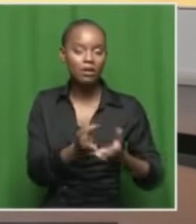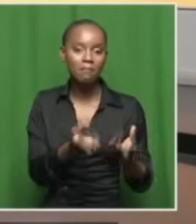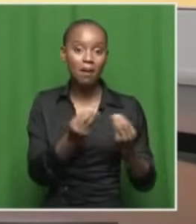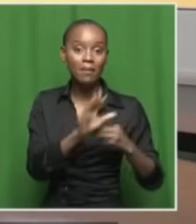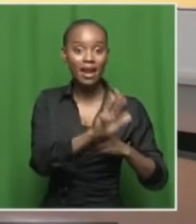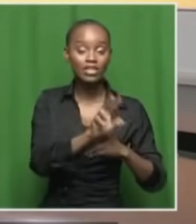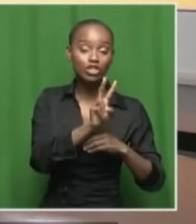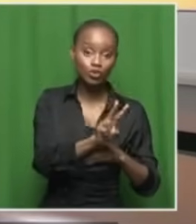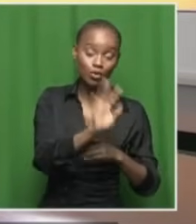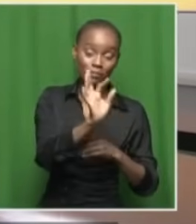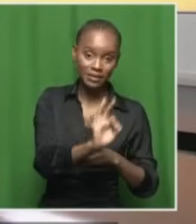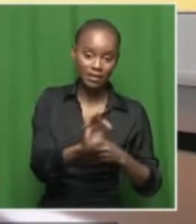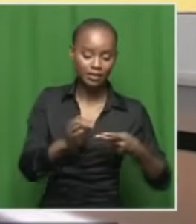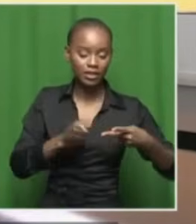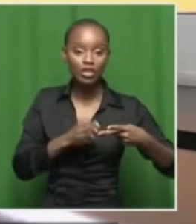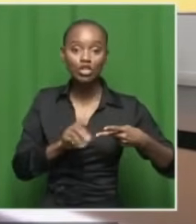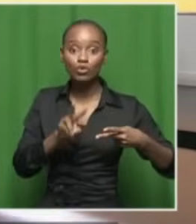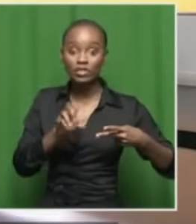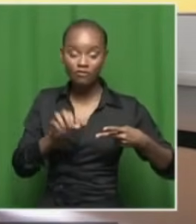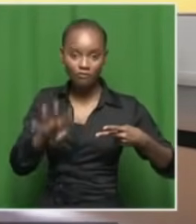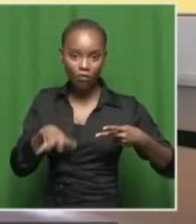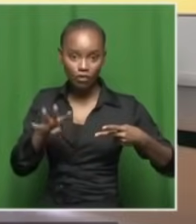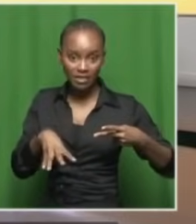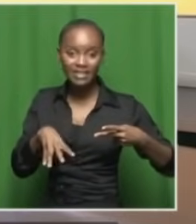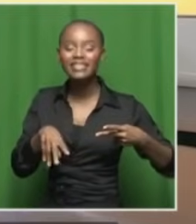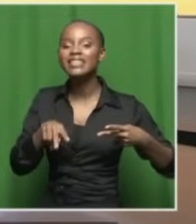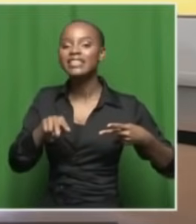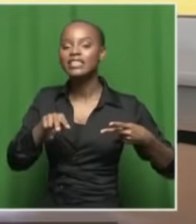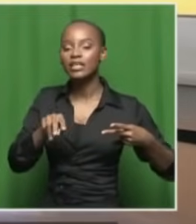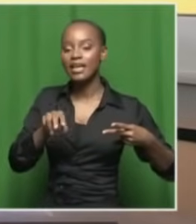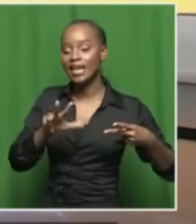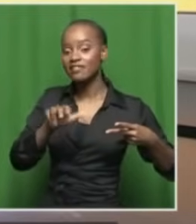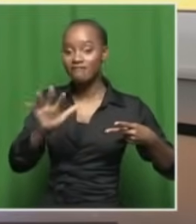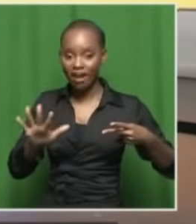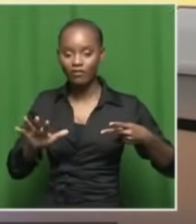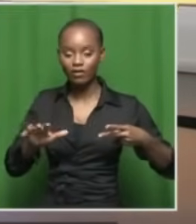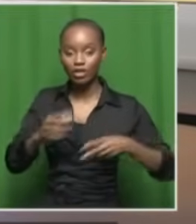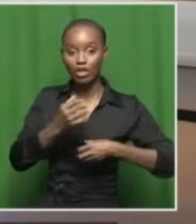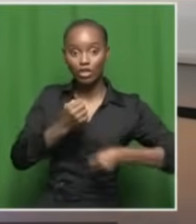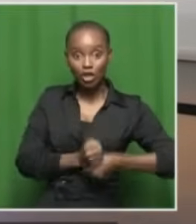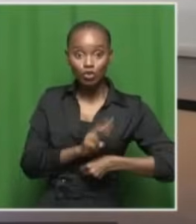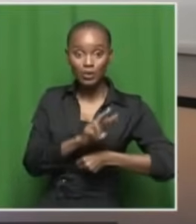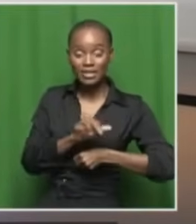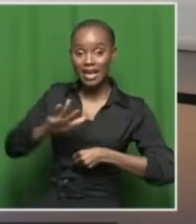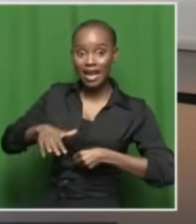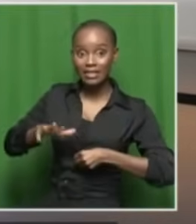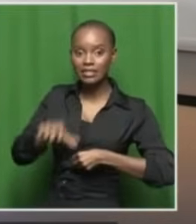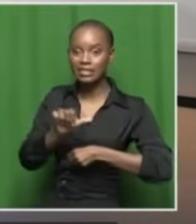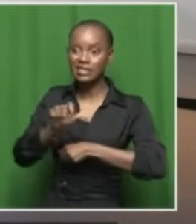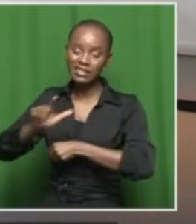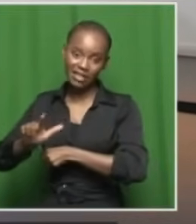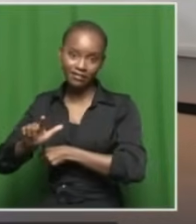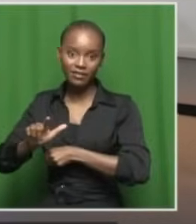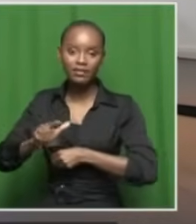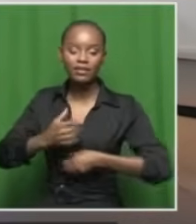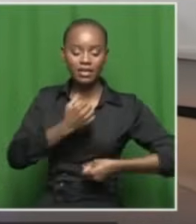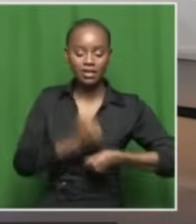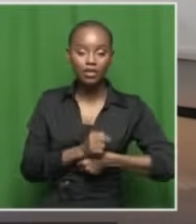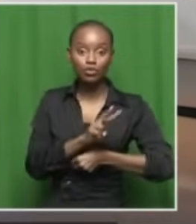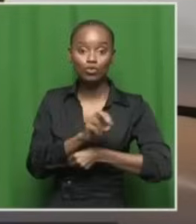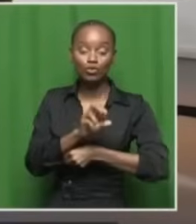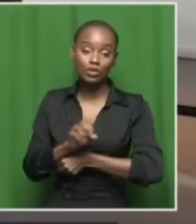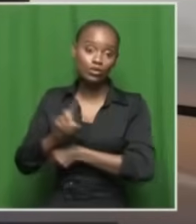2014, 85%, 2016, 69%, 2019, 67%. 2021 local government